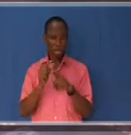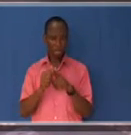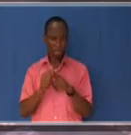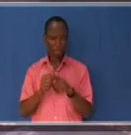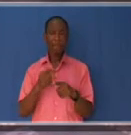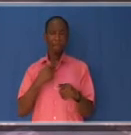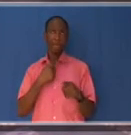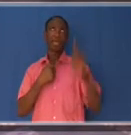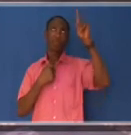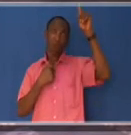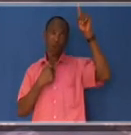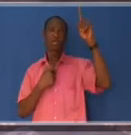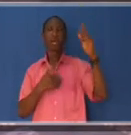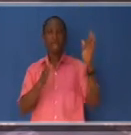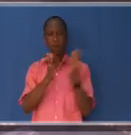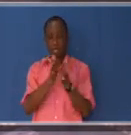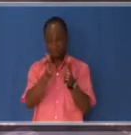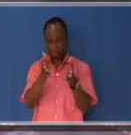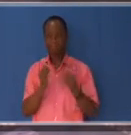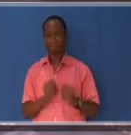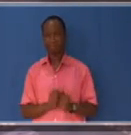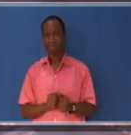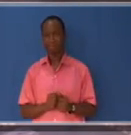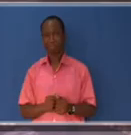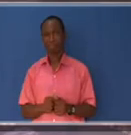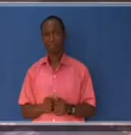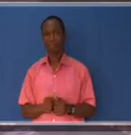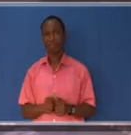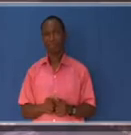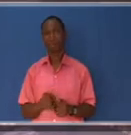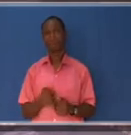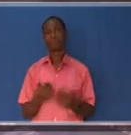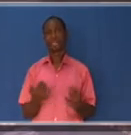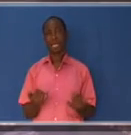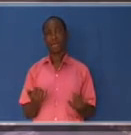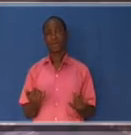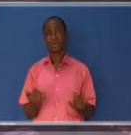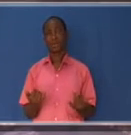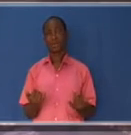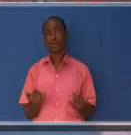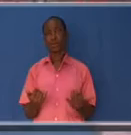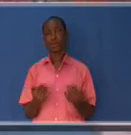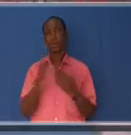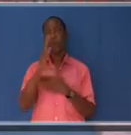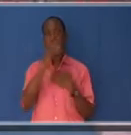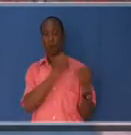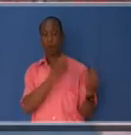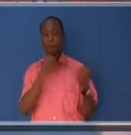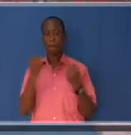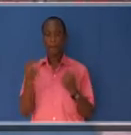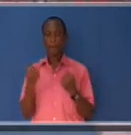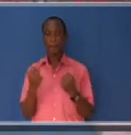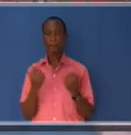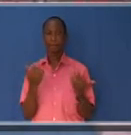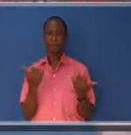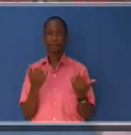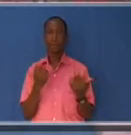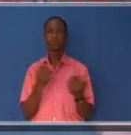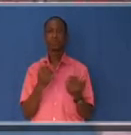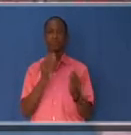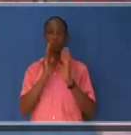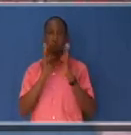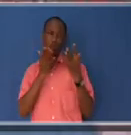require it of him. So here we see that the Almighty God is the one who spoke to